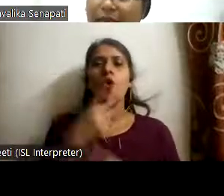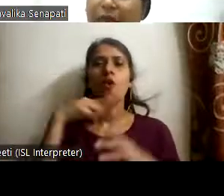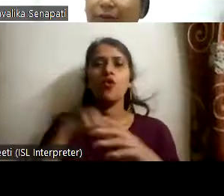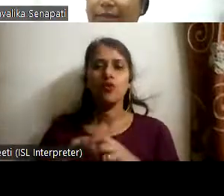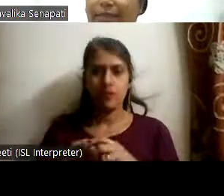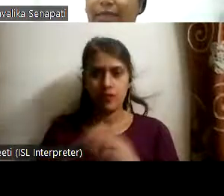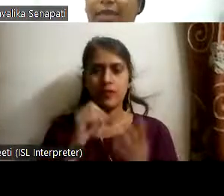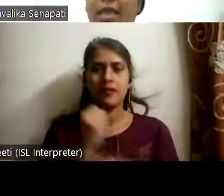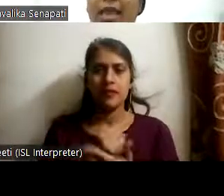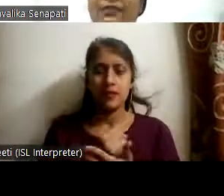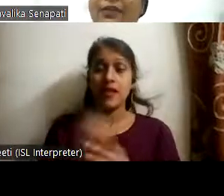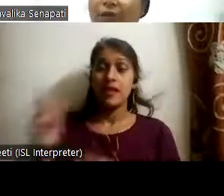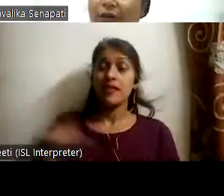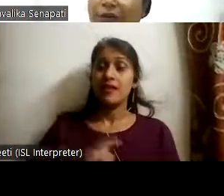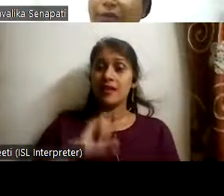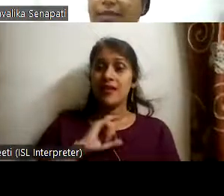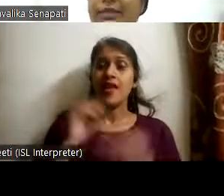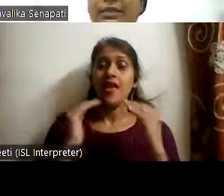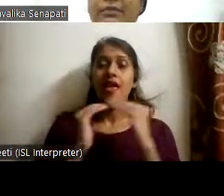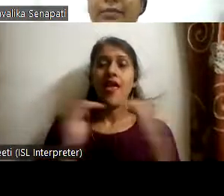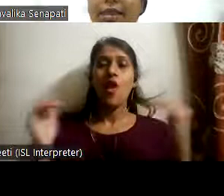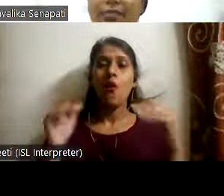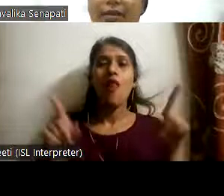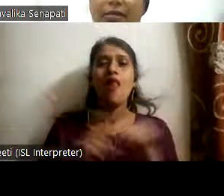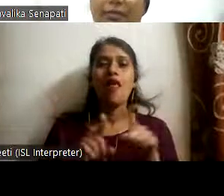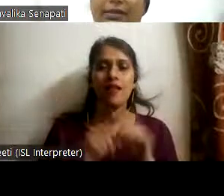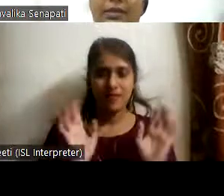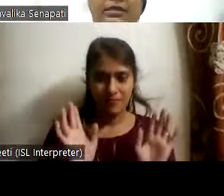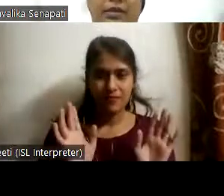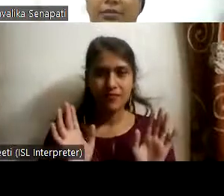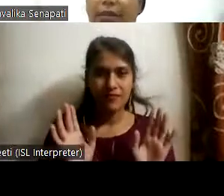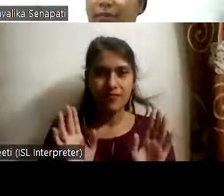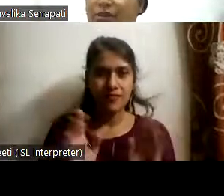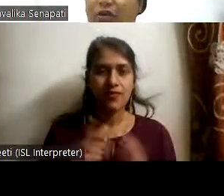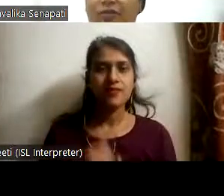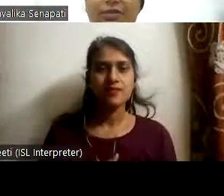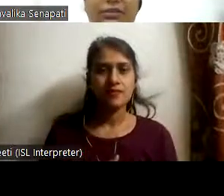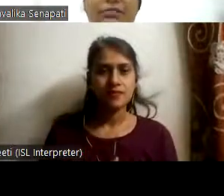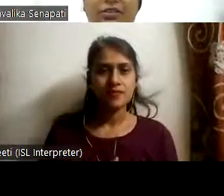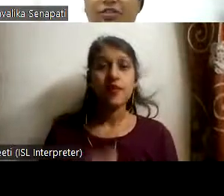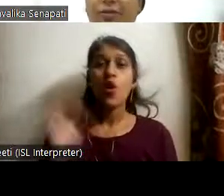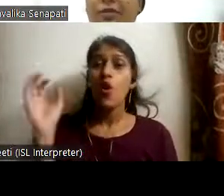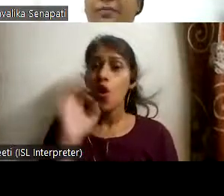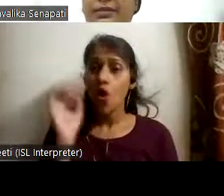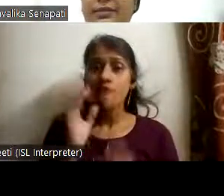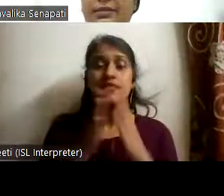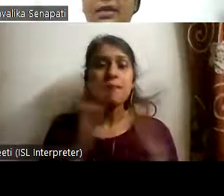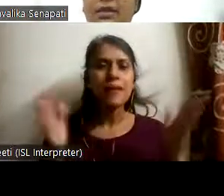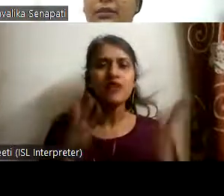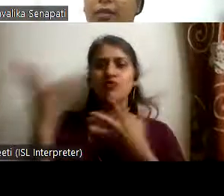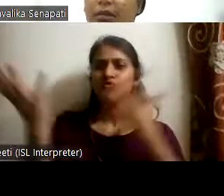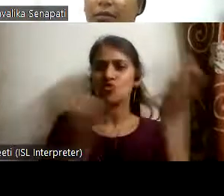with equal dignity. And very often we see that in main buildings, in major offices, in major shopping